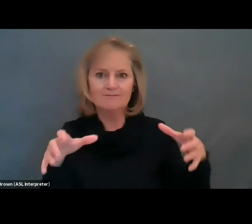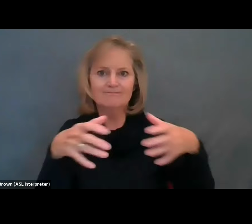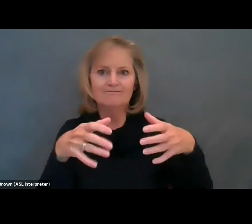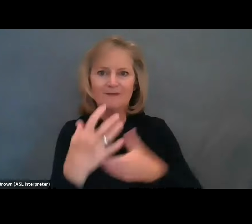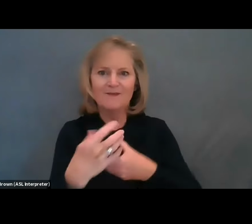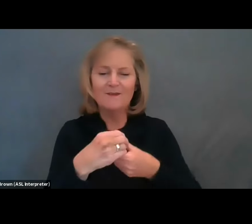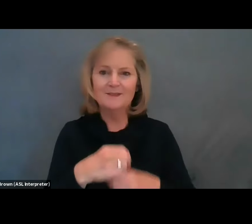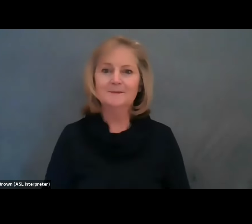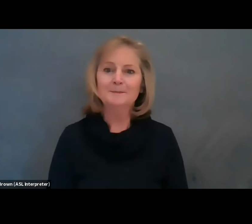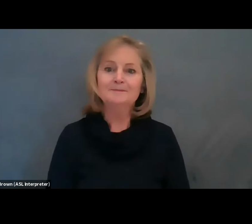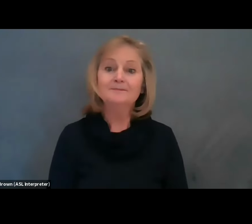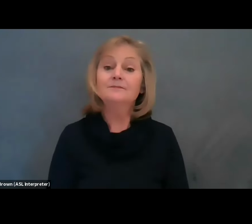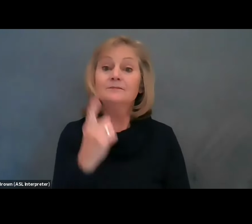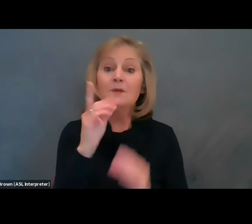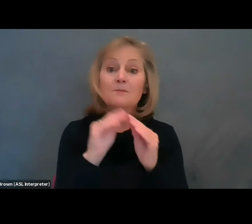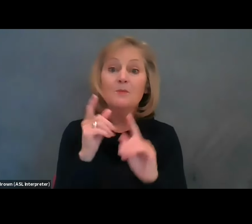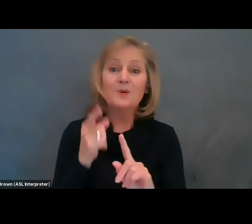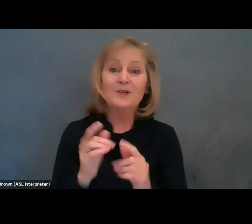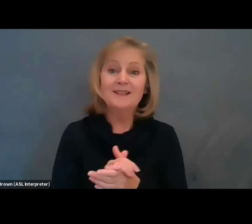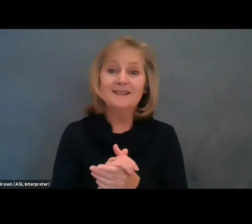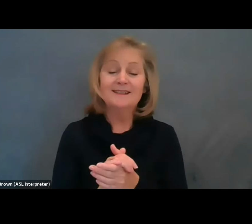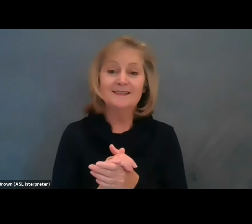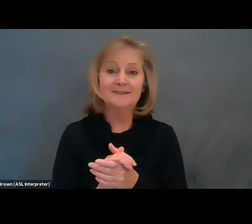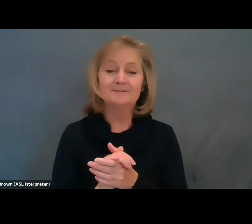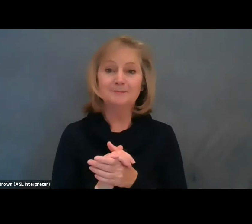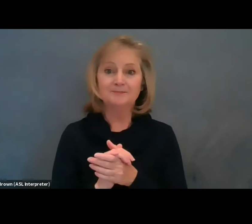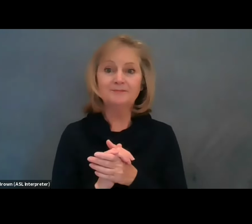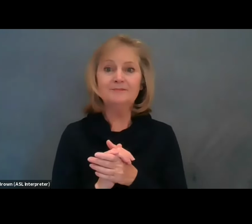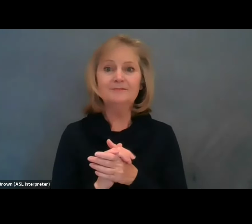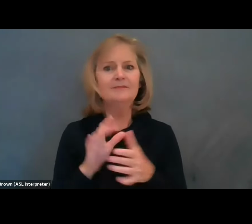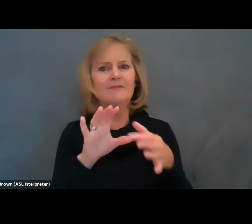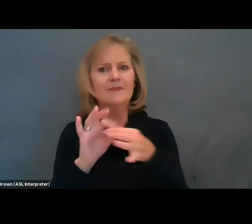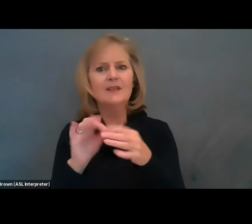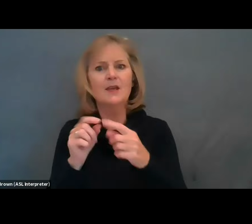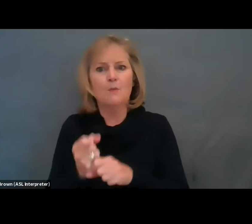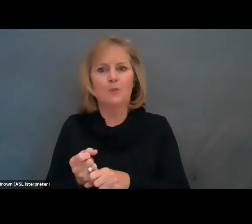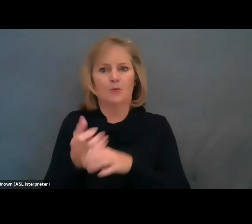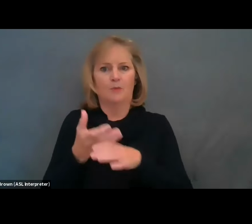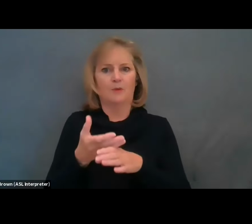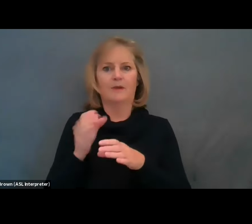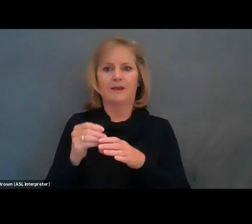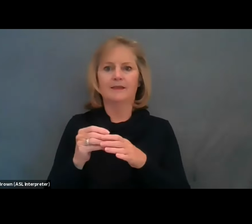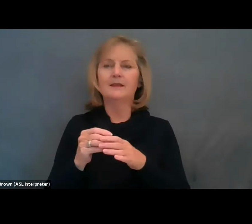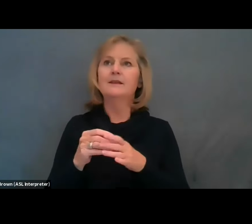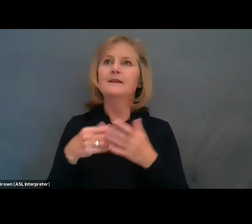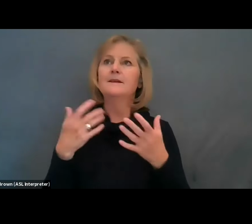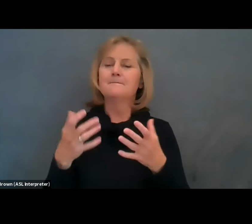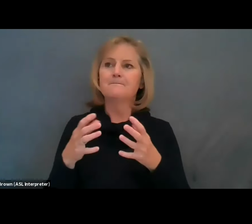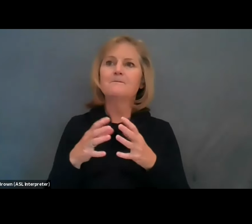involved. And one more point, if I may, is around sort of the preparation and the kind